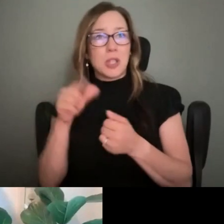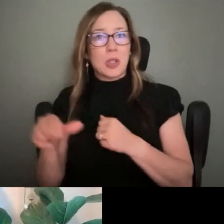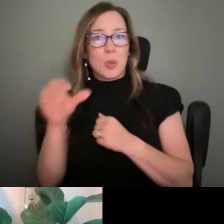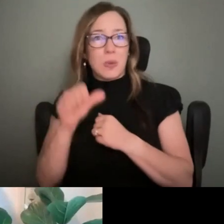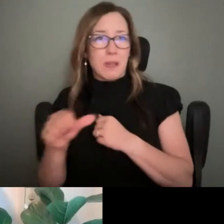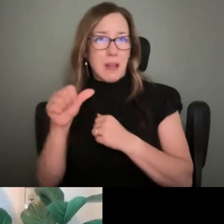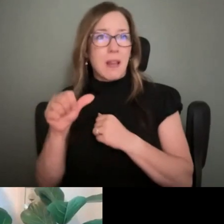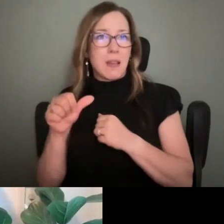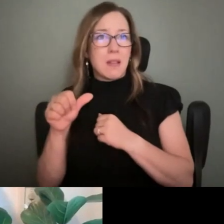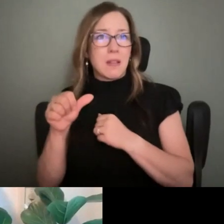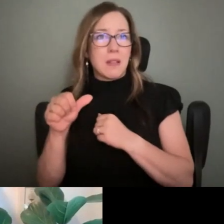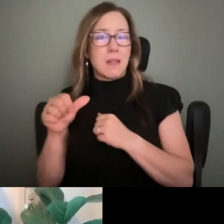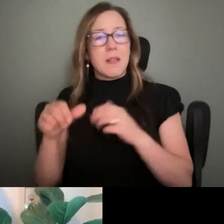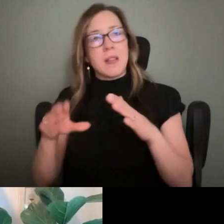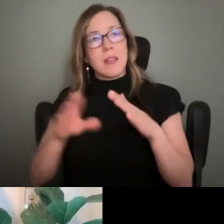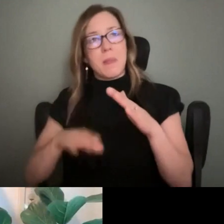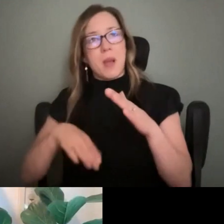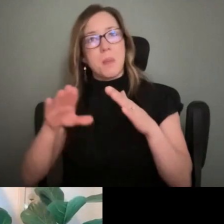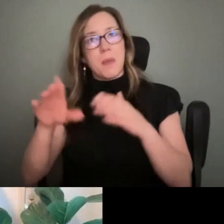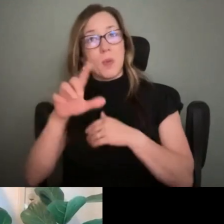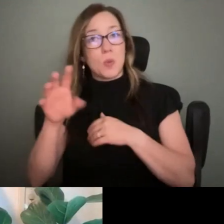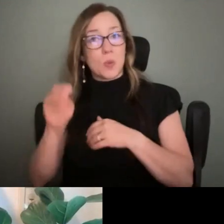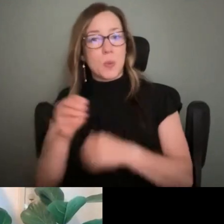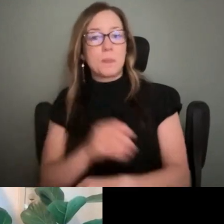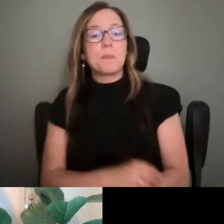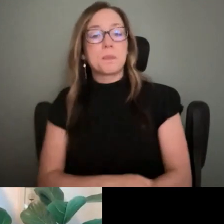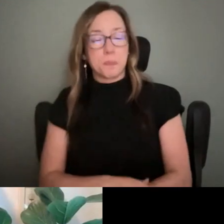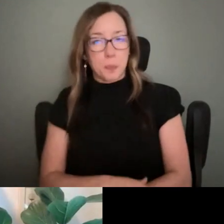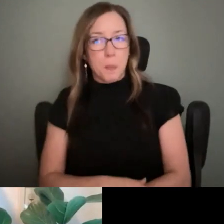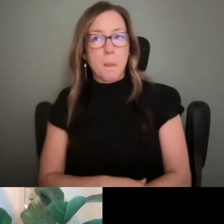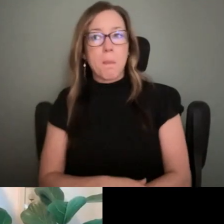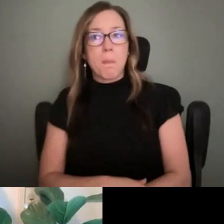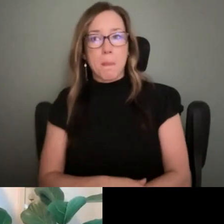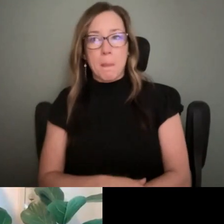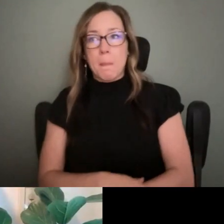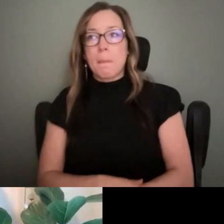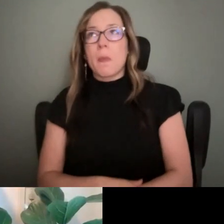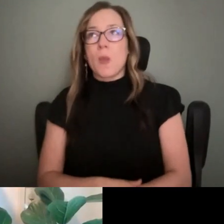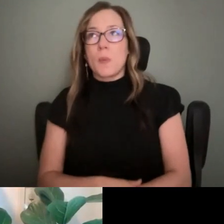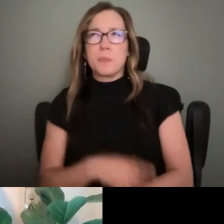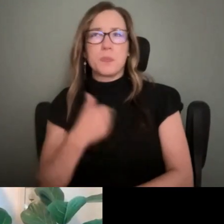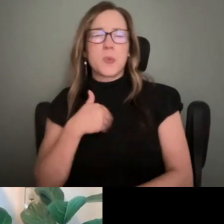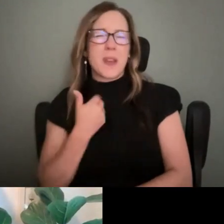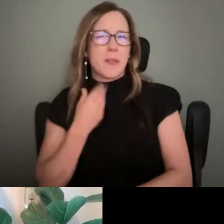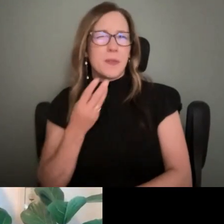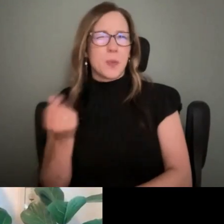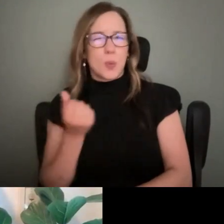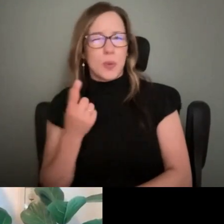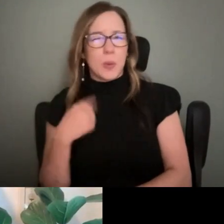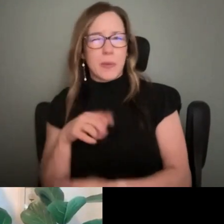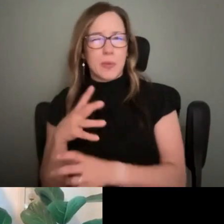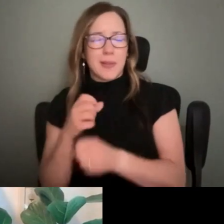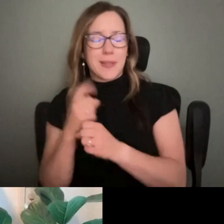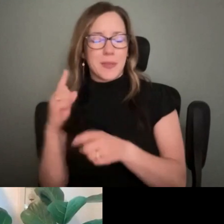at the bottom of your Zoom module. But we do have a few that we've received so far. So